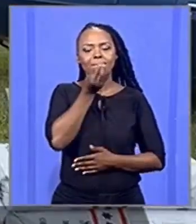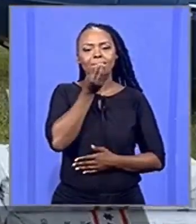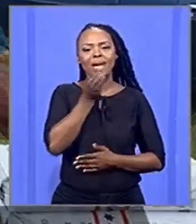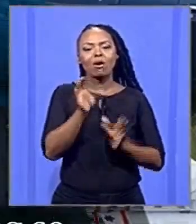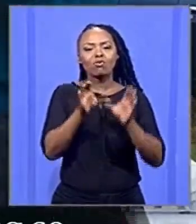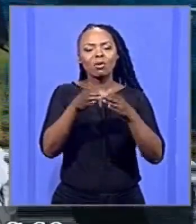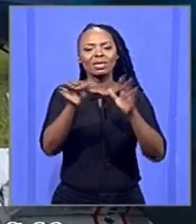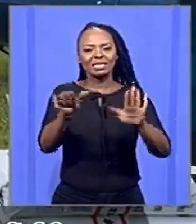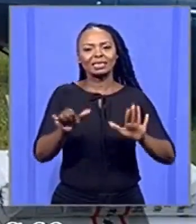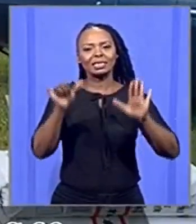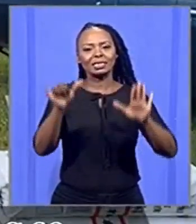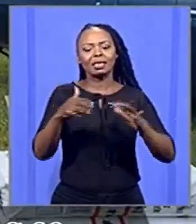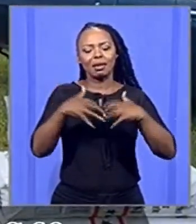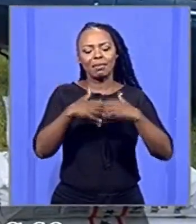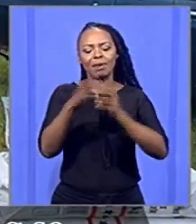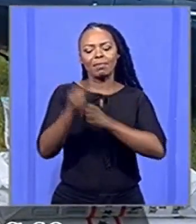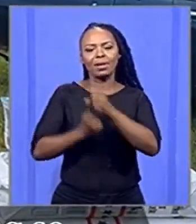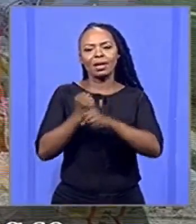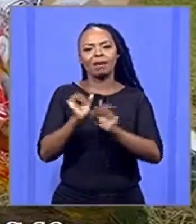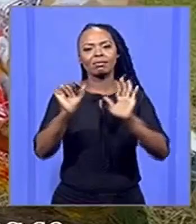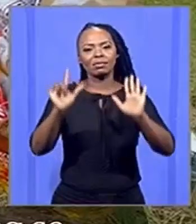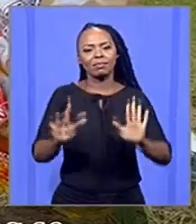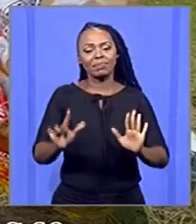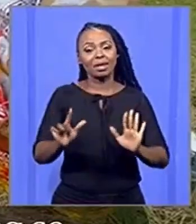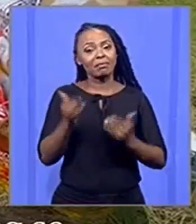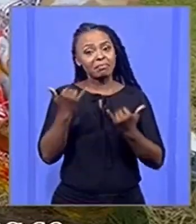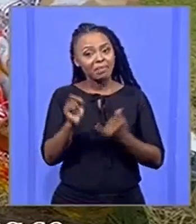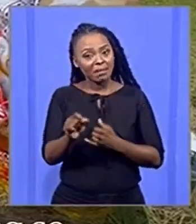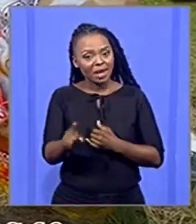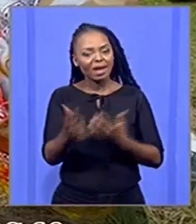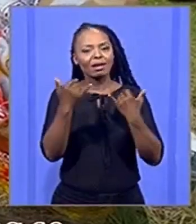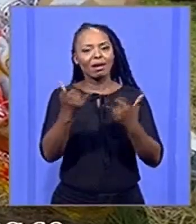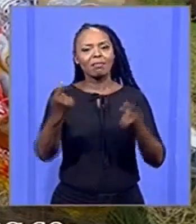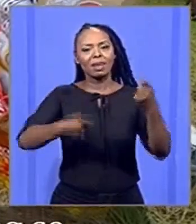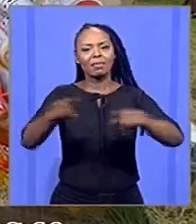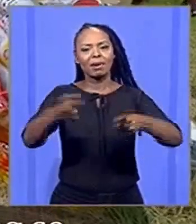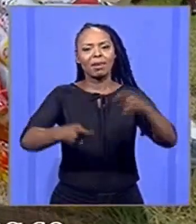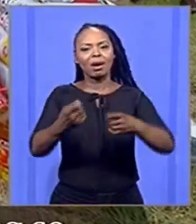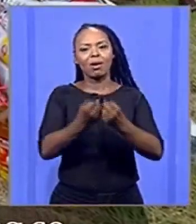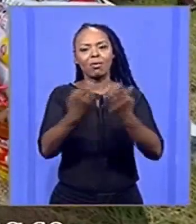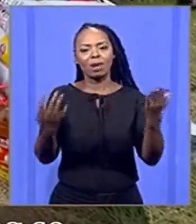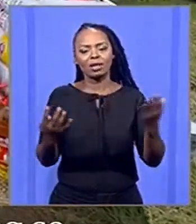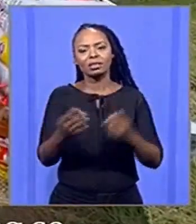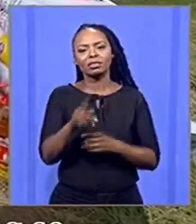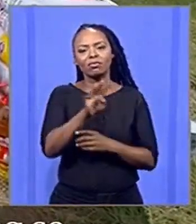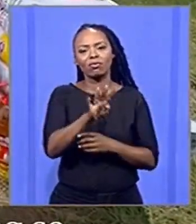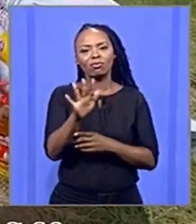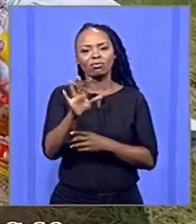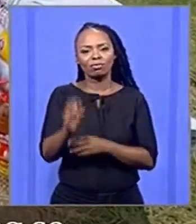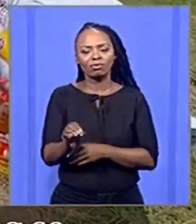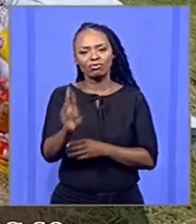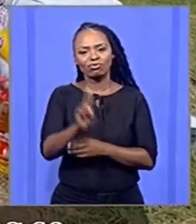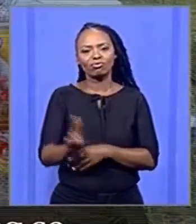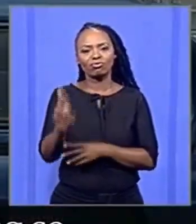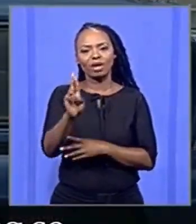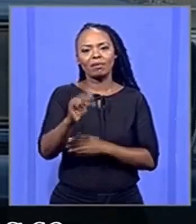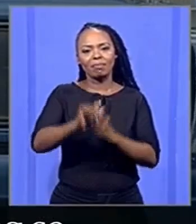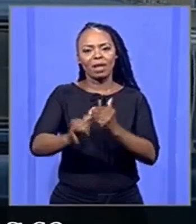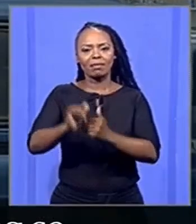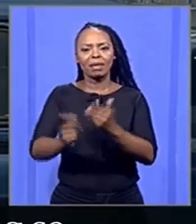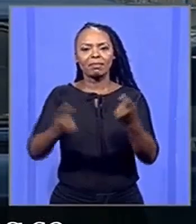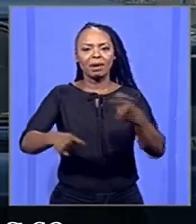16 se hlongwa mengwaga e šupago ya go feta gomme ba ntšha diranta tše 405 ka kgwedi. First time I